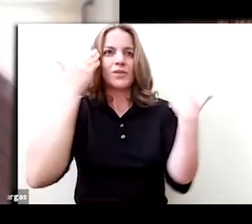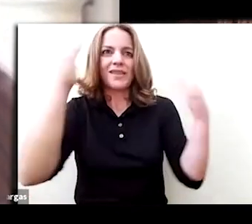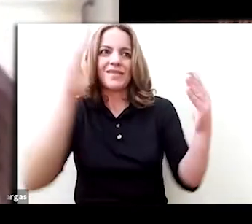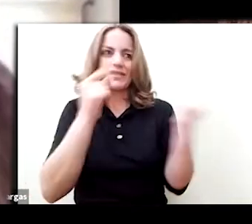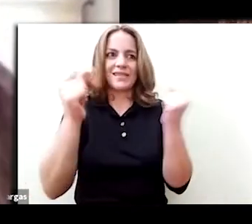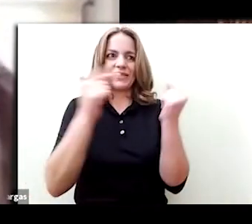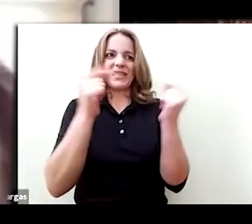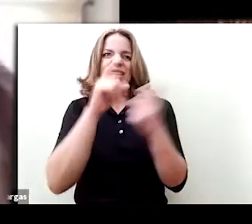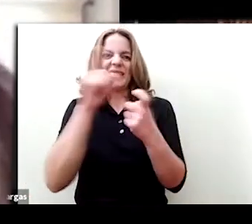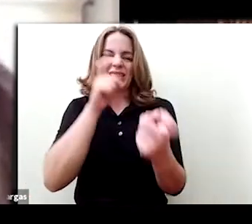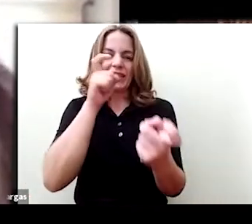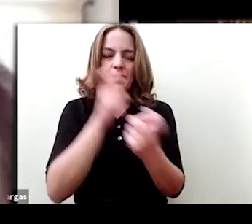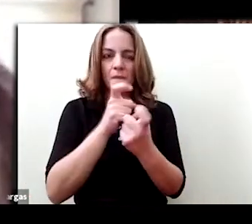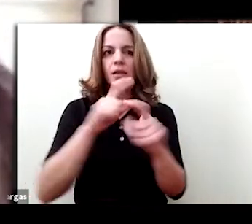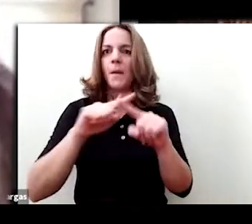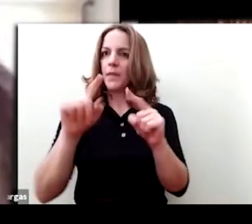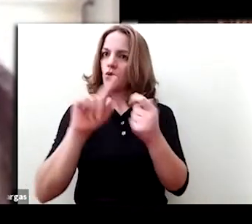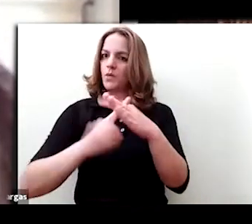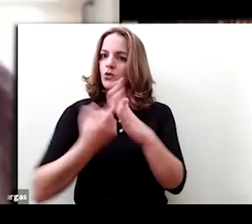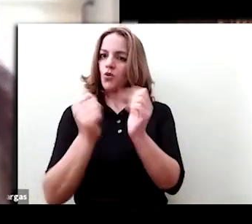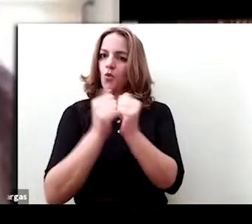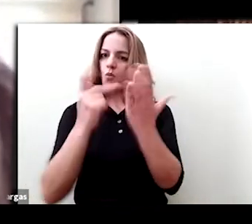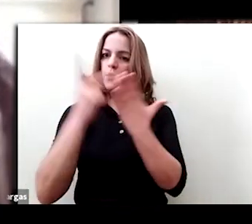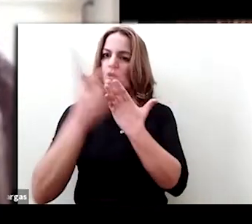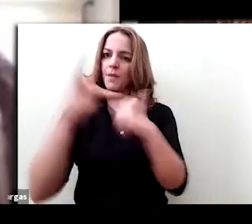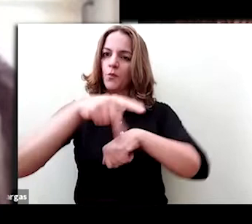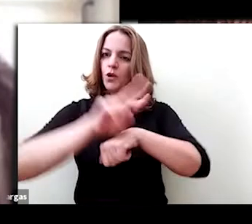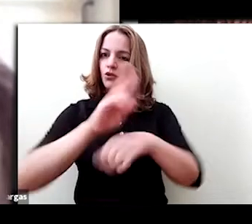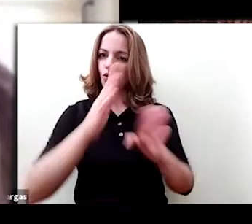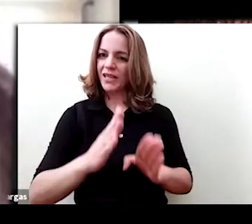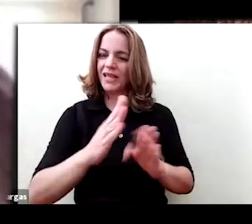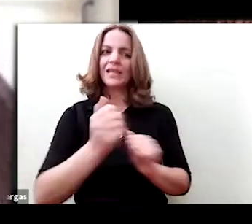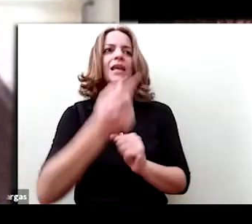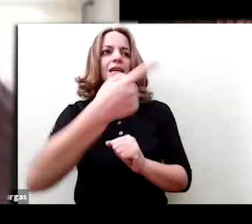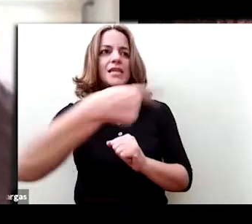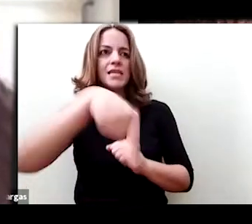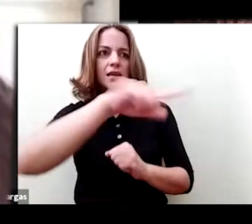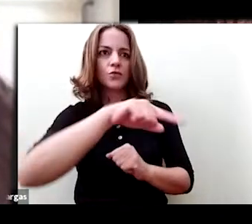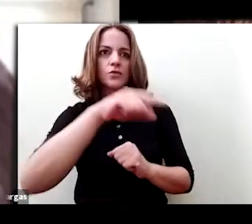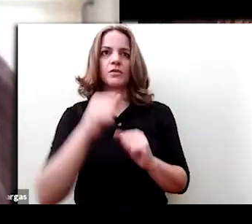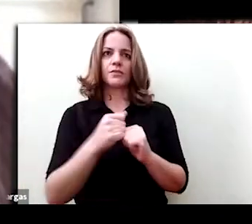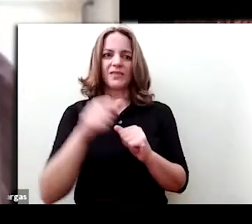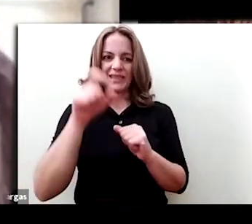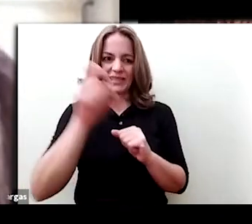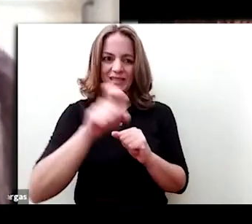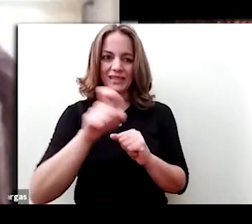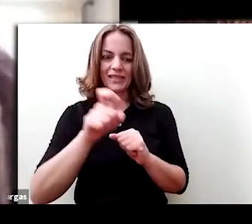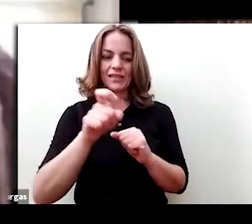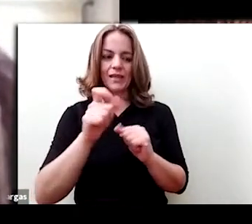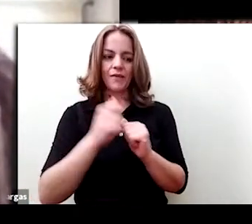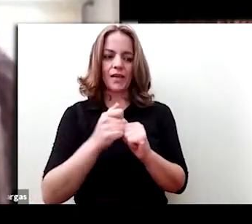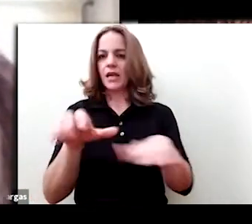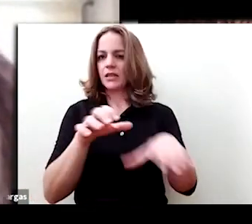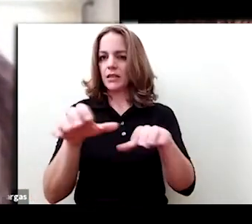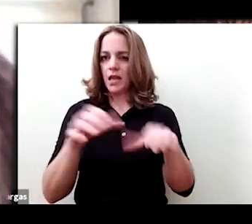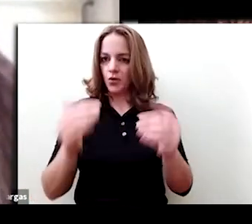show. And so they were doing an exhibit called Latino Empowerment in Public Broadcasting. And